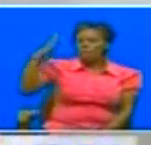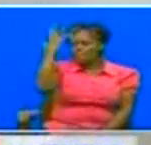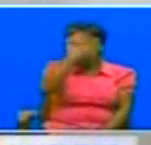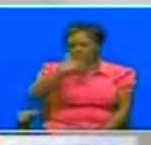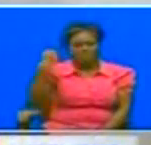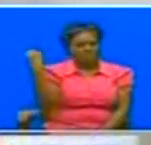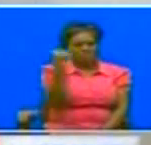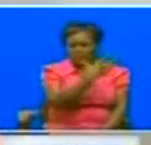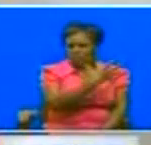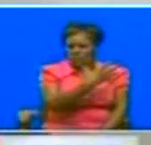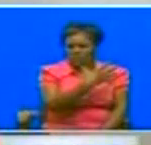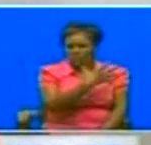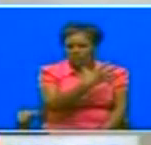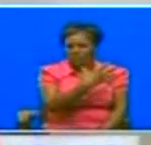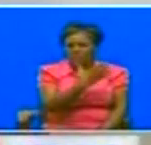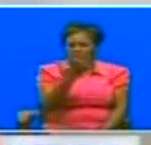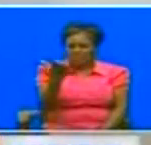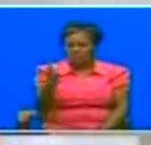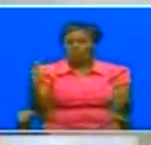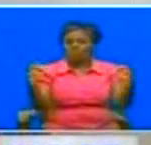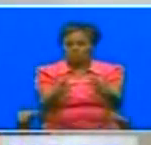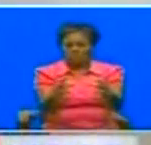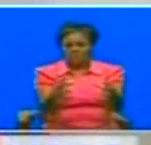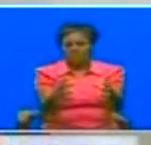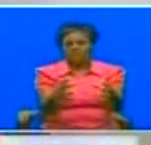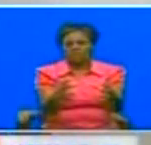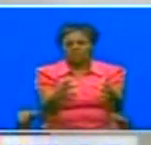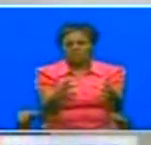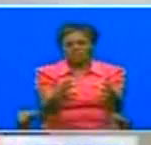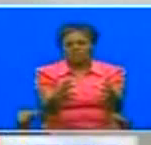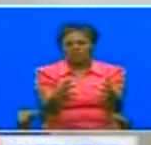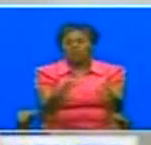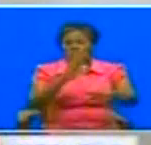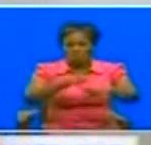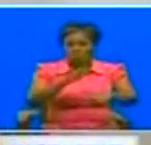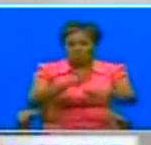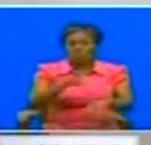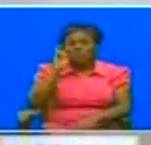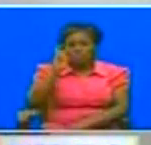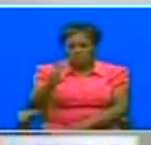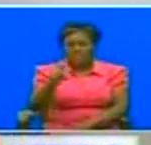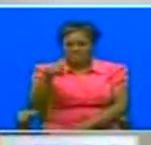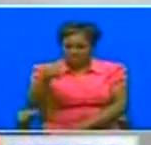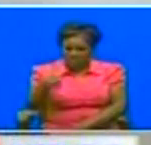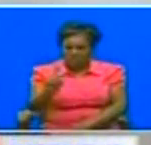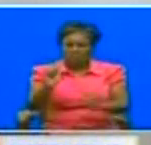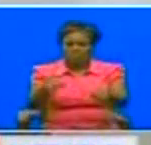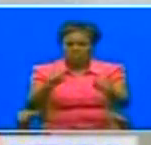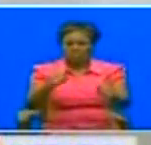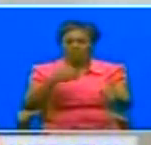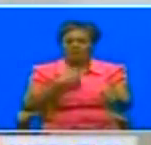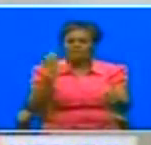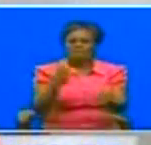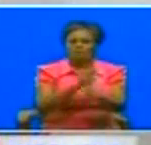beautiful. They're now out there in the community. And so it's lovely to see that they can have full